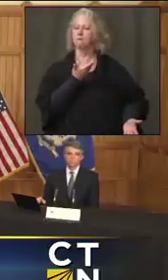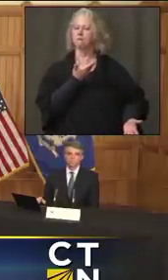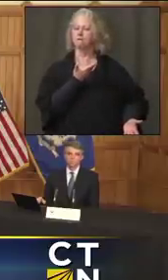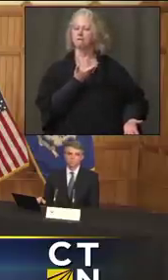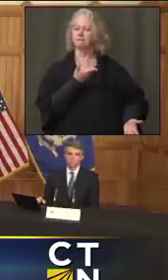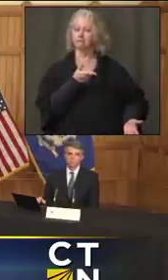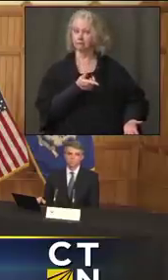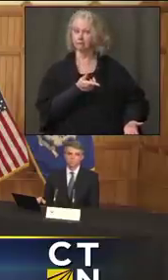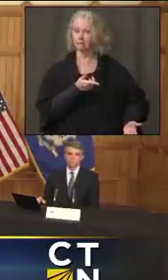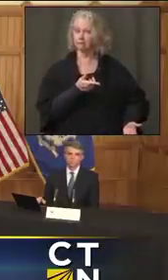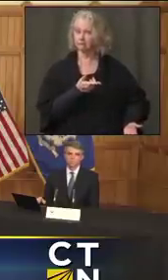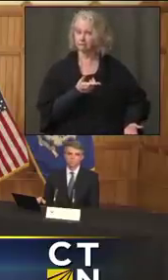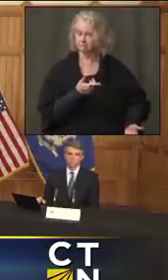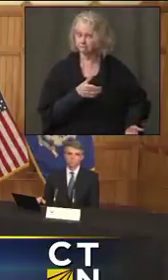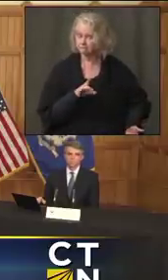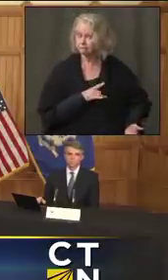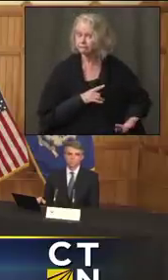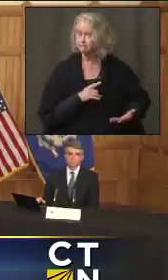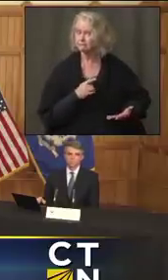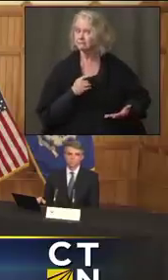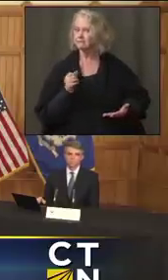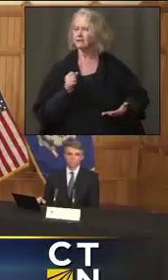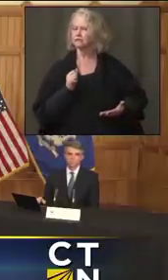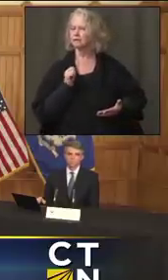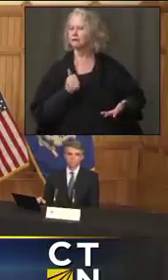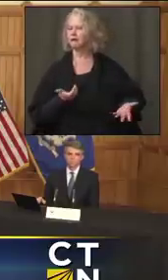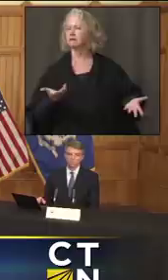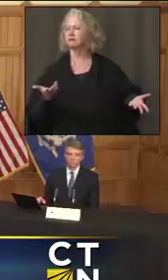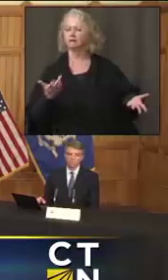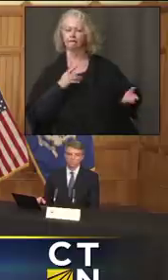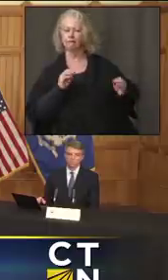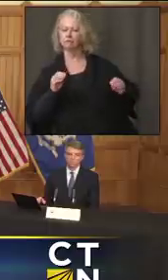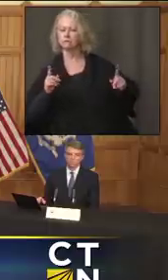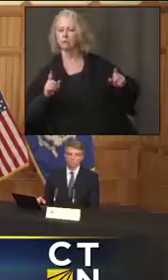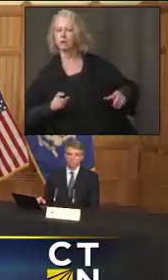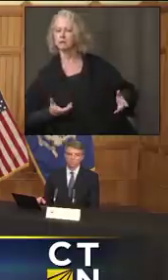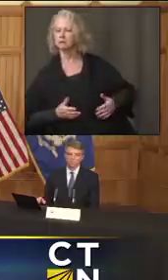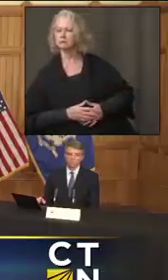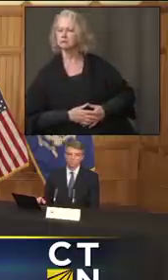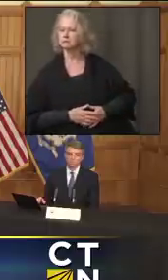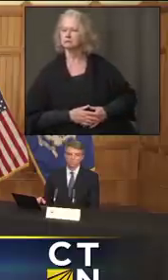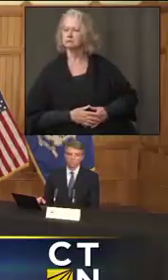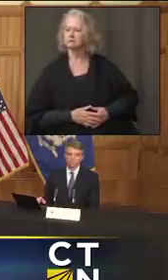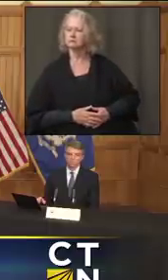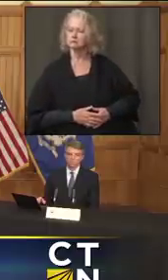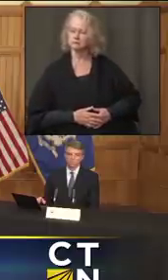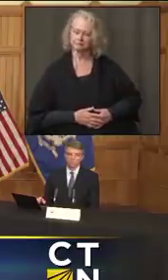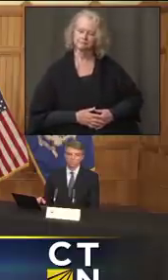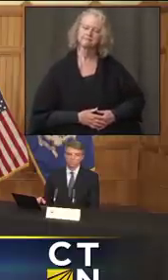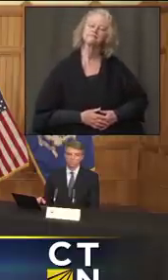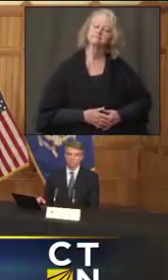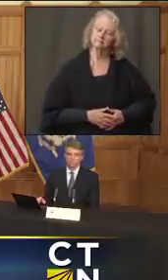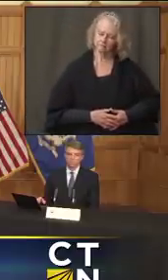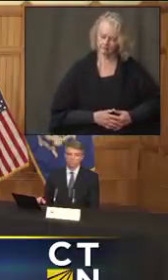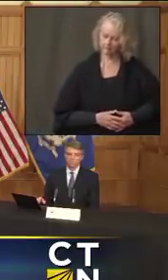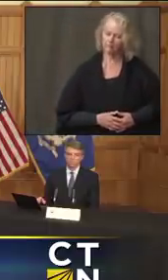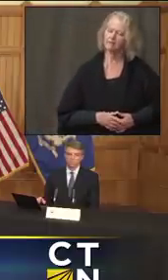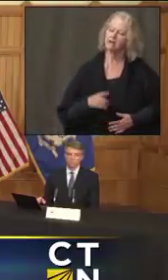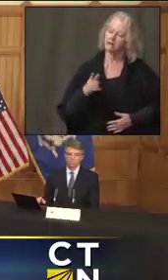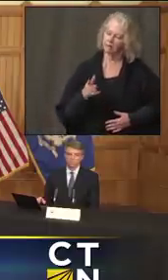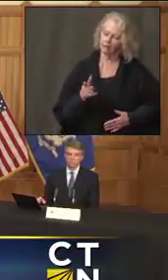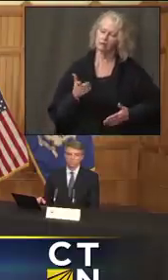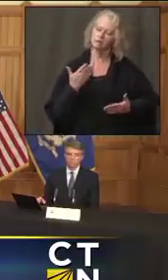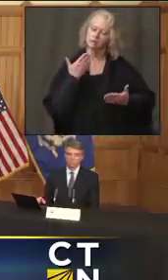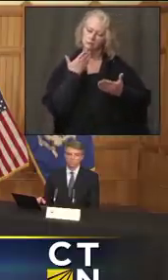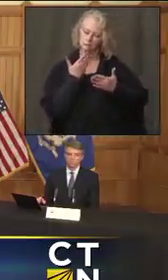spotted if in the workplace if they're not tested beforehand? Right. So you raise an